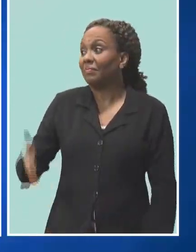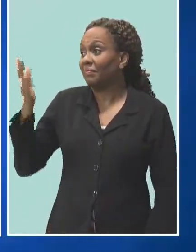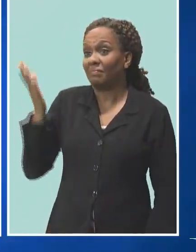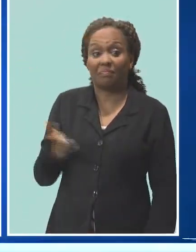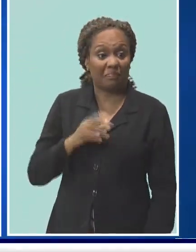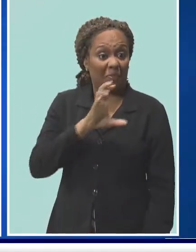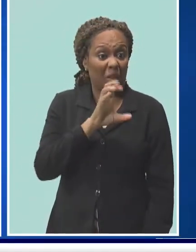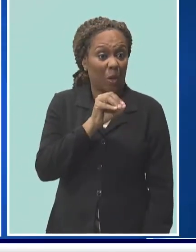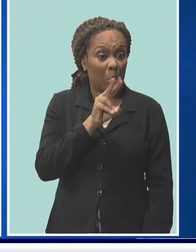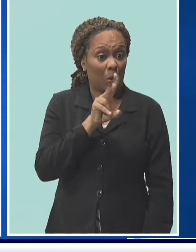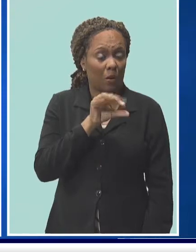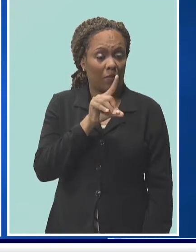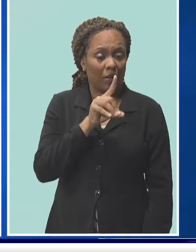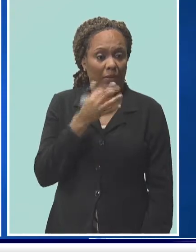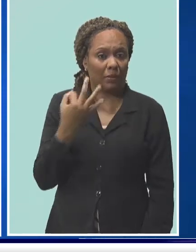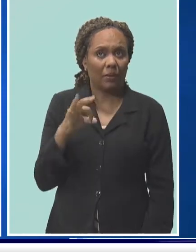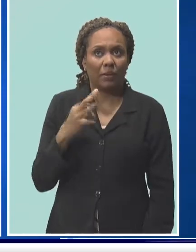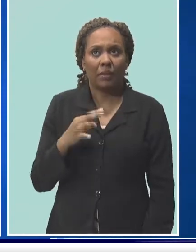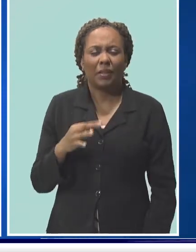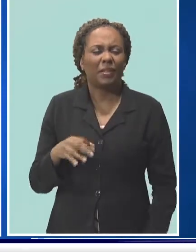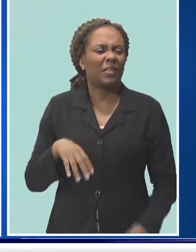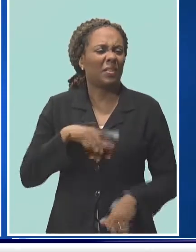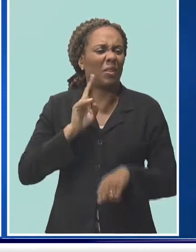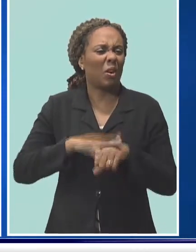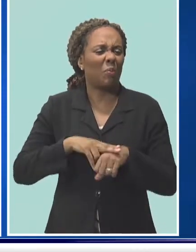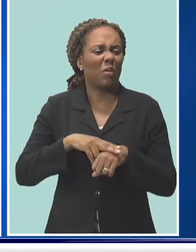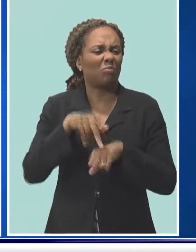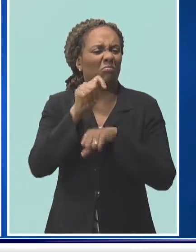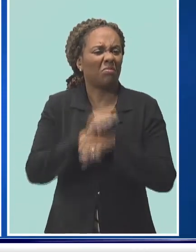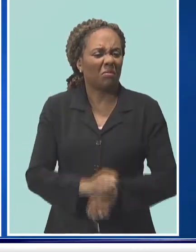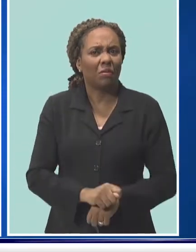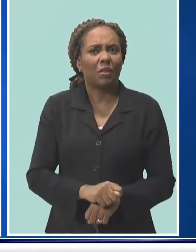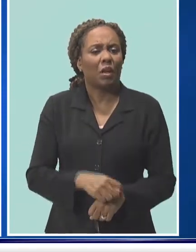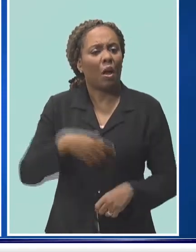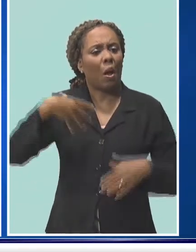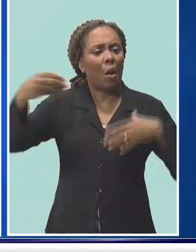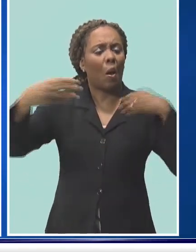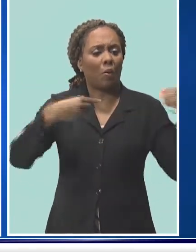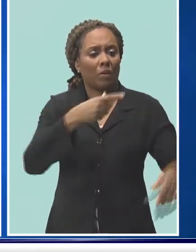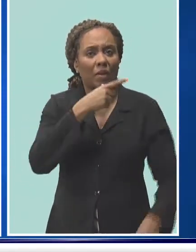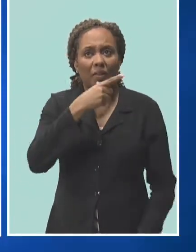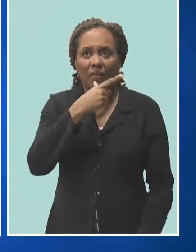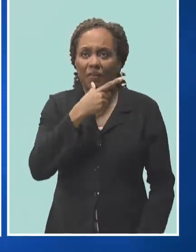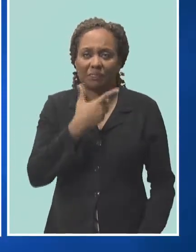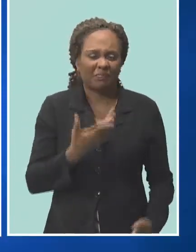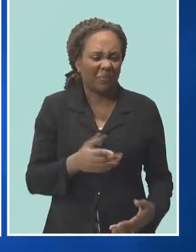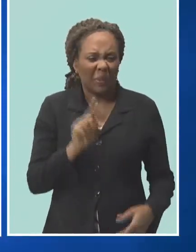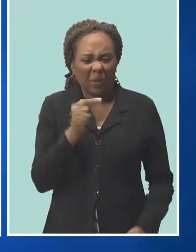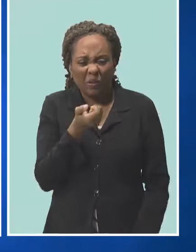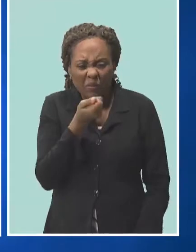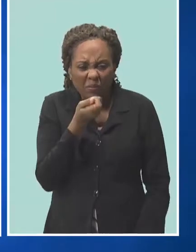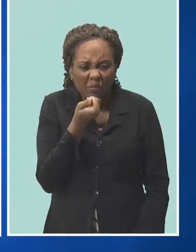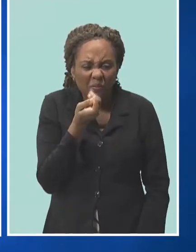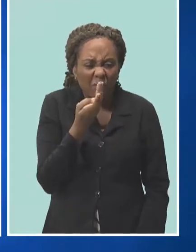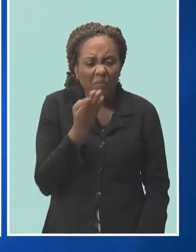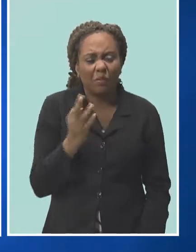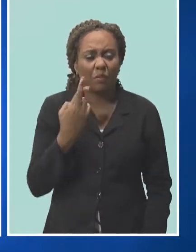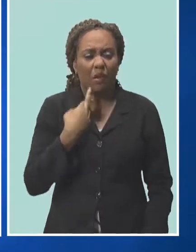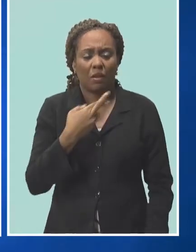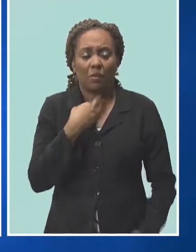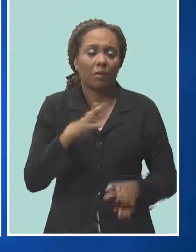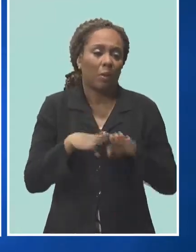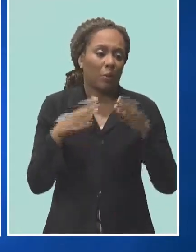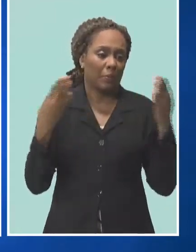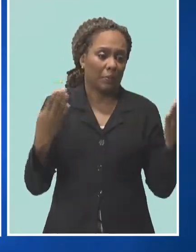COVID-19 pandemic, the tradition of treating dads to lunch away from home was scaled down as only a handful of establishments